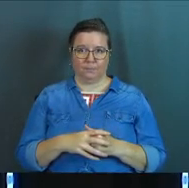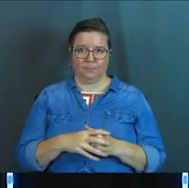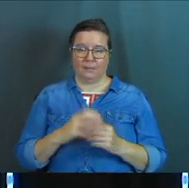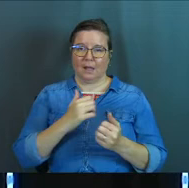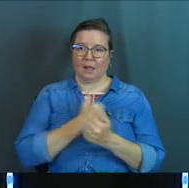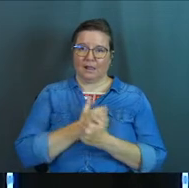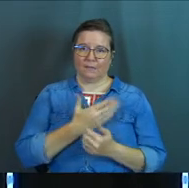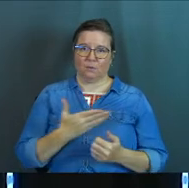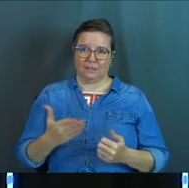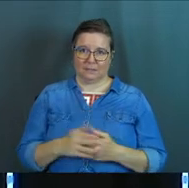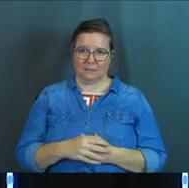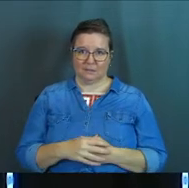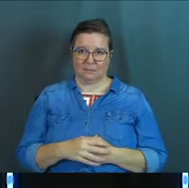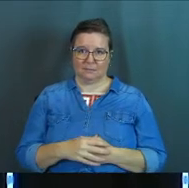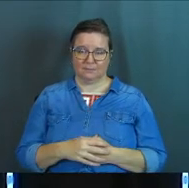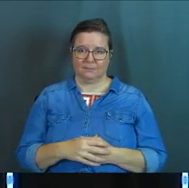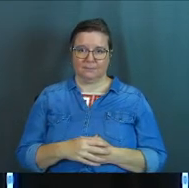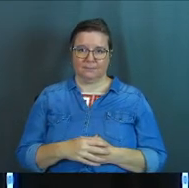Love those things.